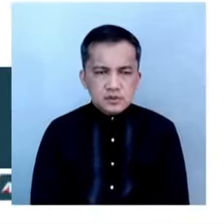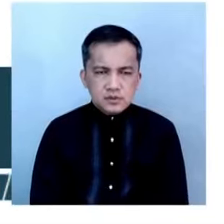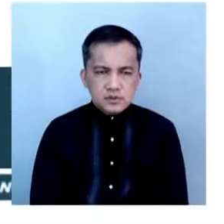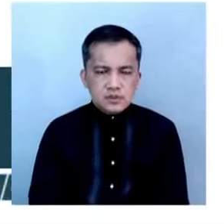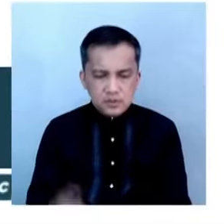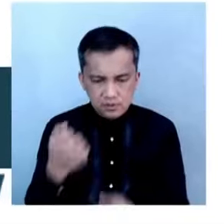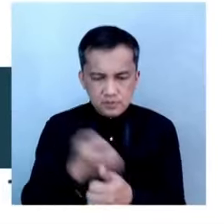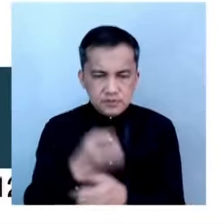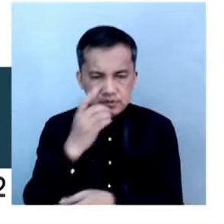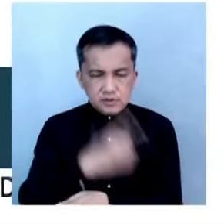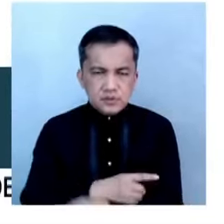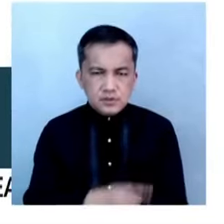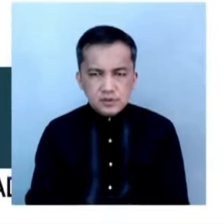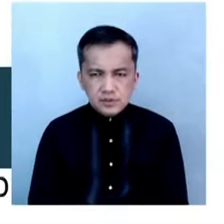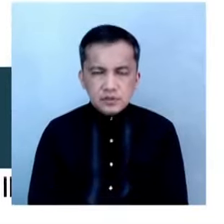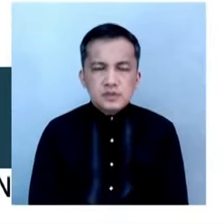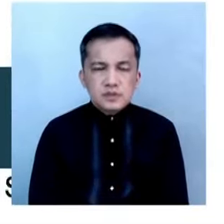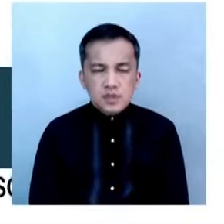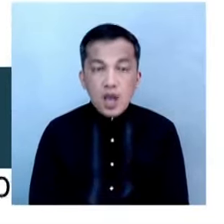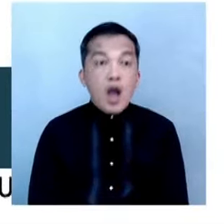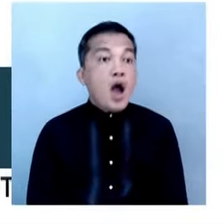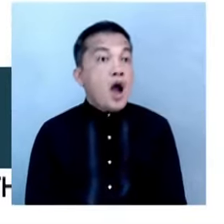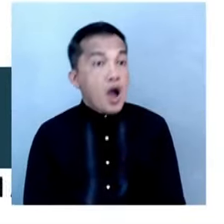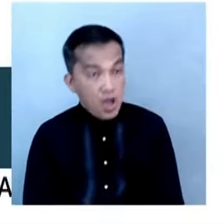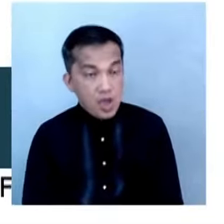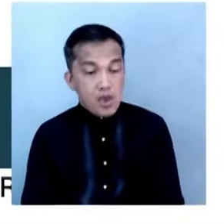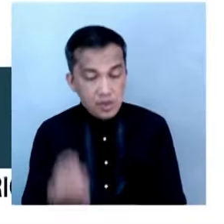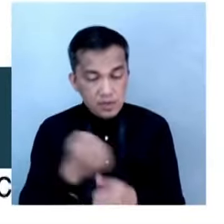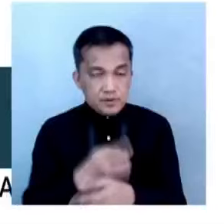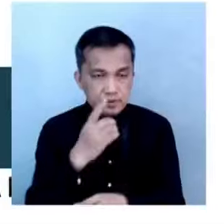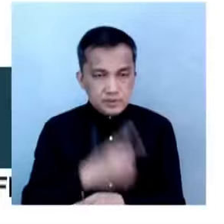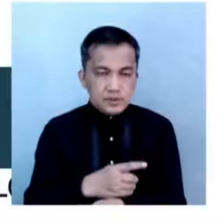So pagkatapos po nung... ma'am, we are in constant